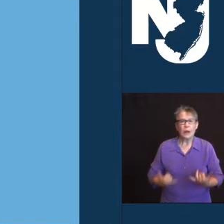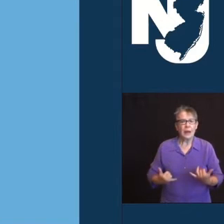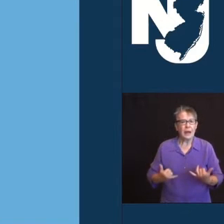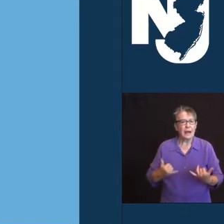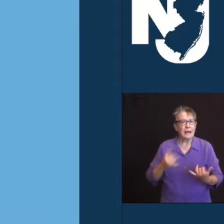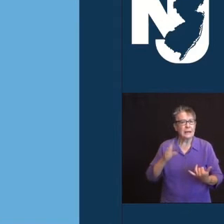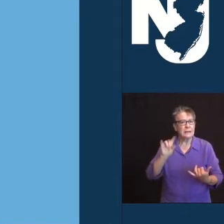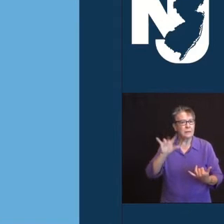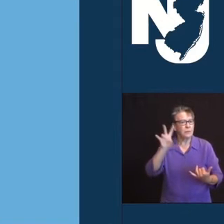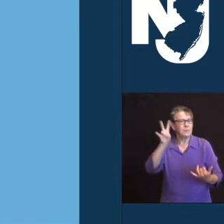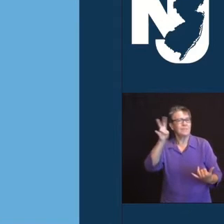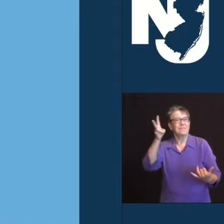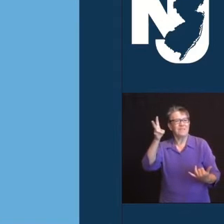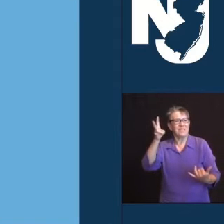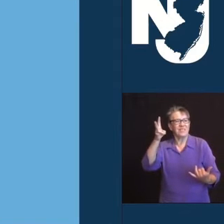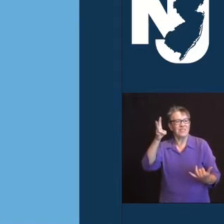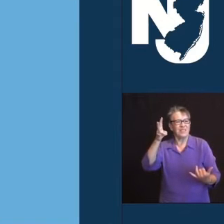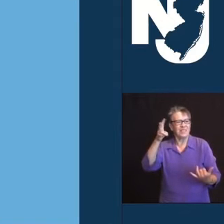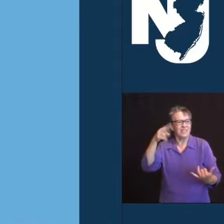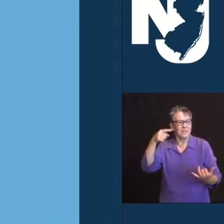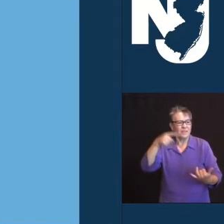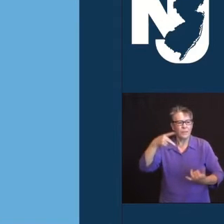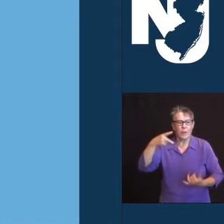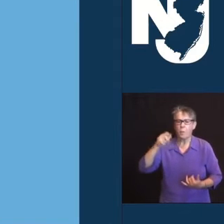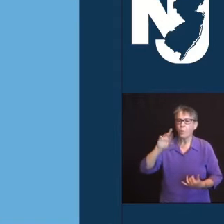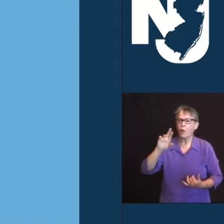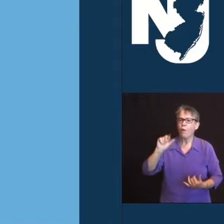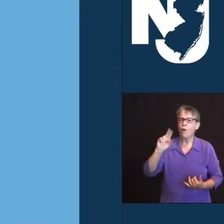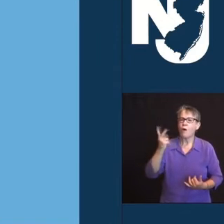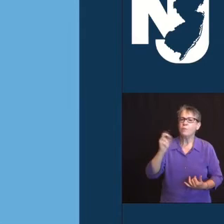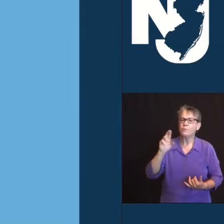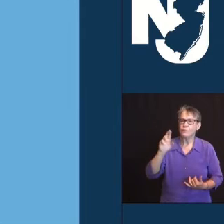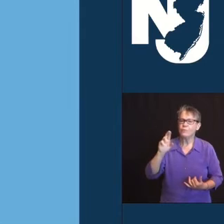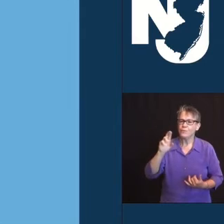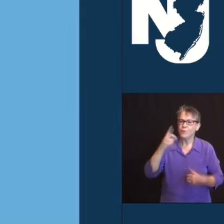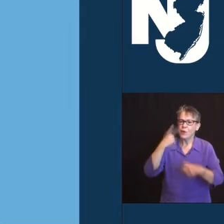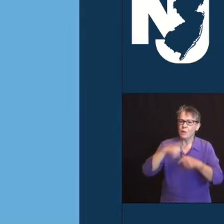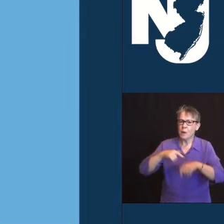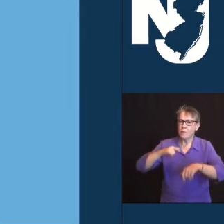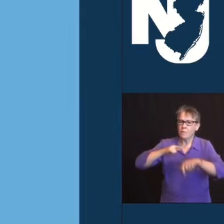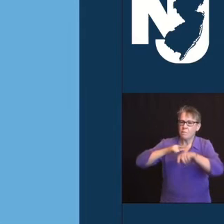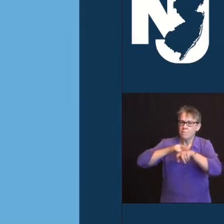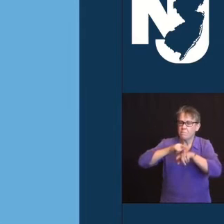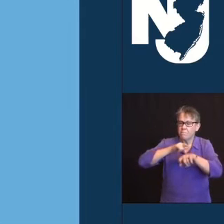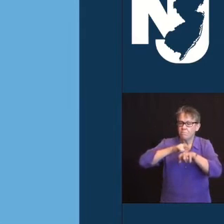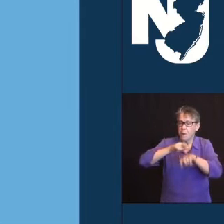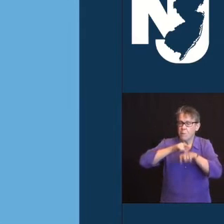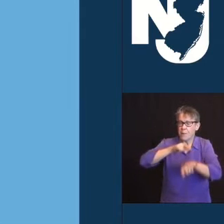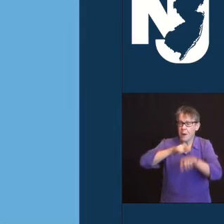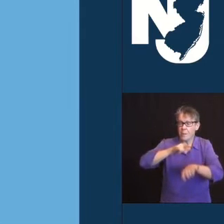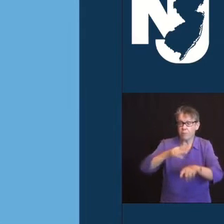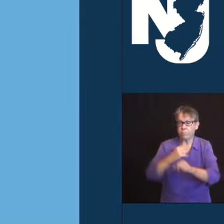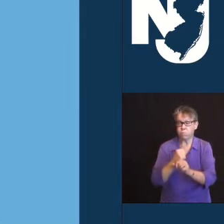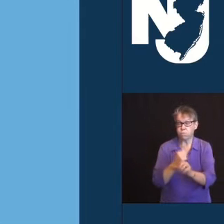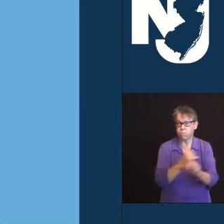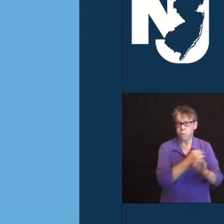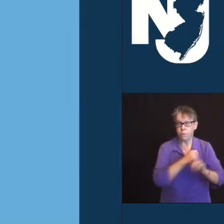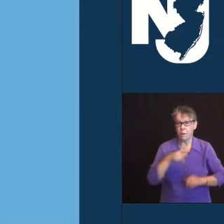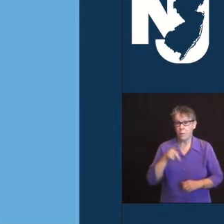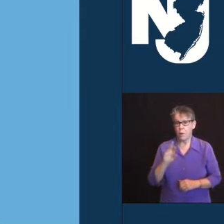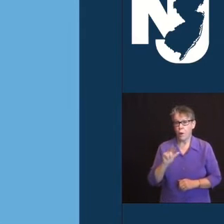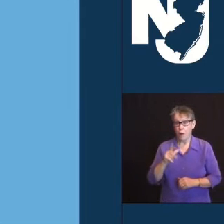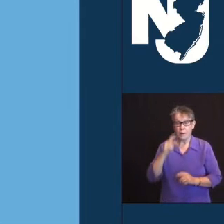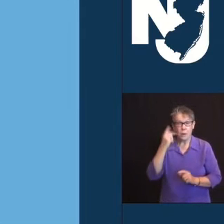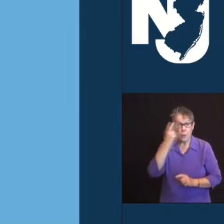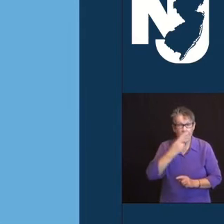every call, fight on every front, and help deliver an Allied victory. The numbers of those who remain from our World